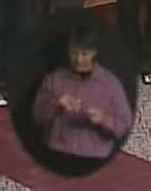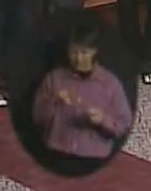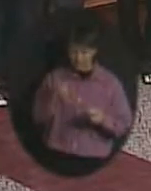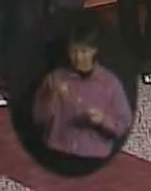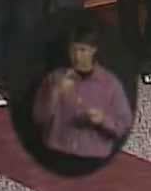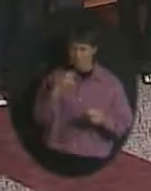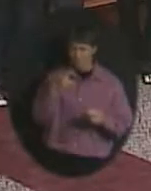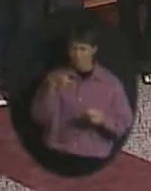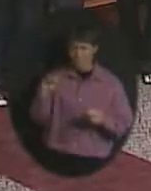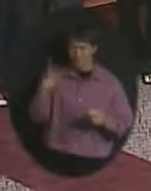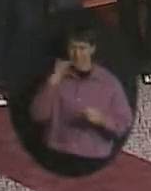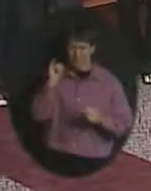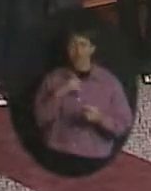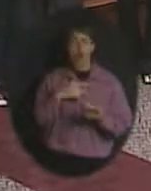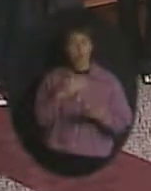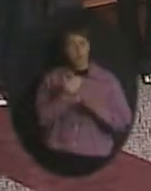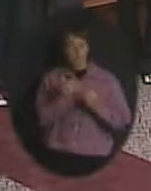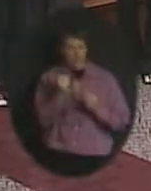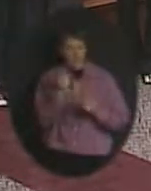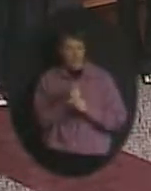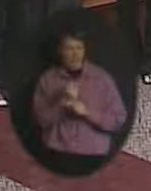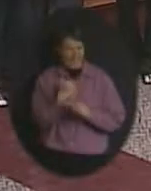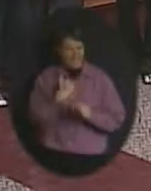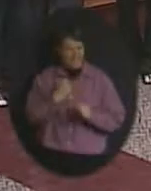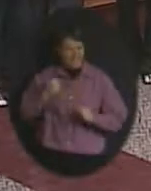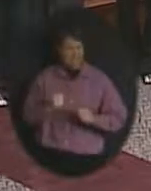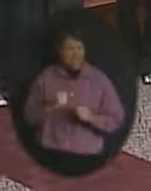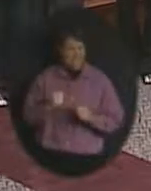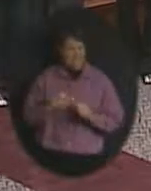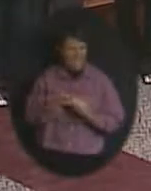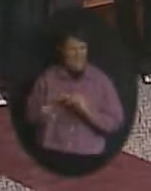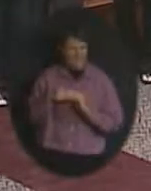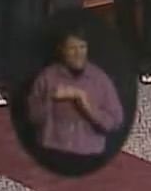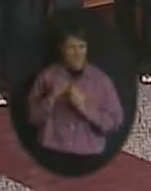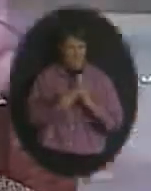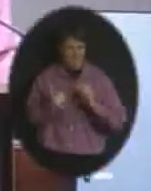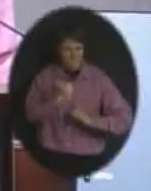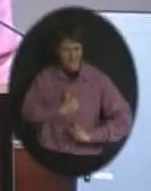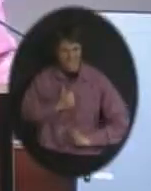Close. Yeah. I gave it a couple extra pieces.